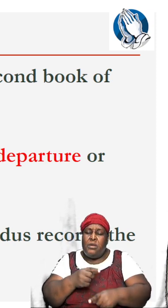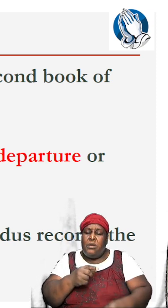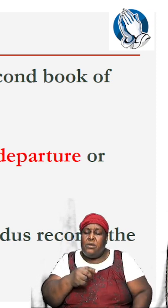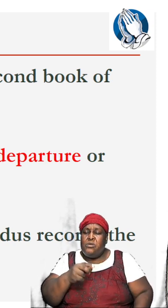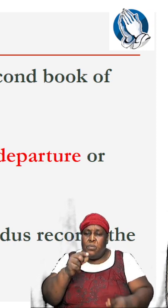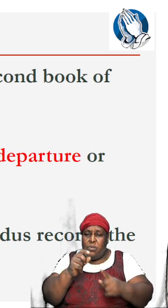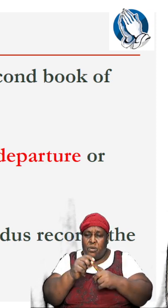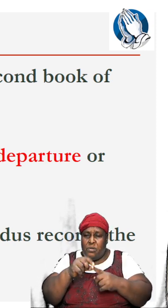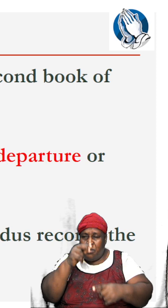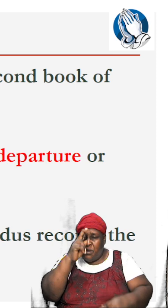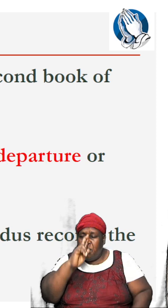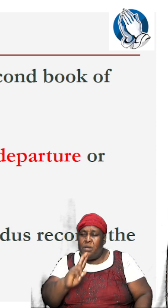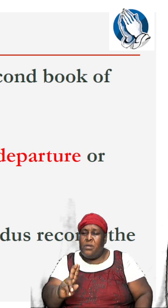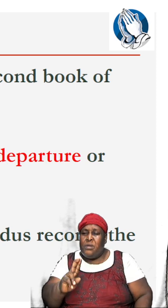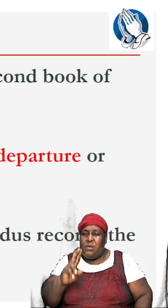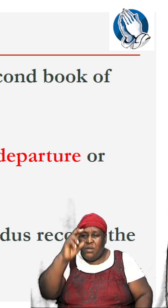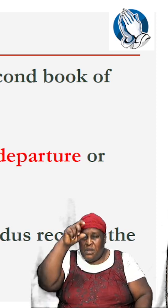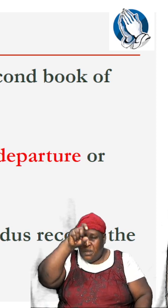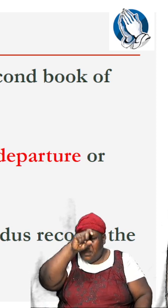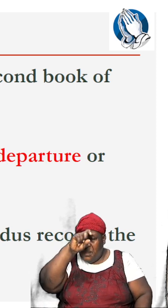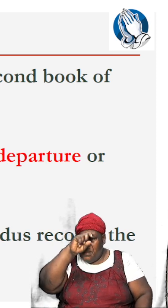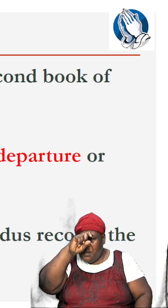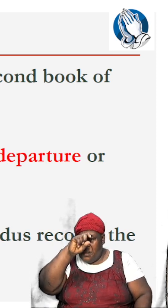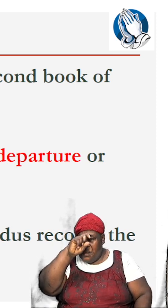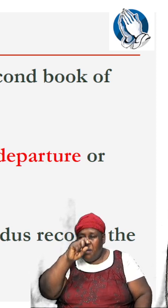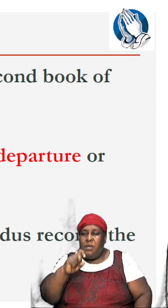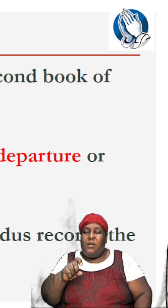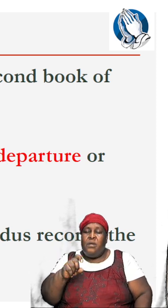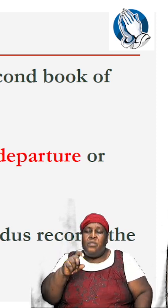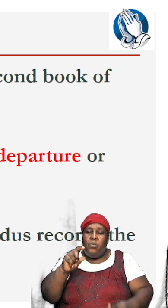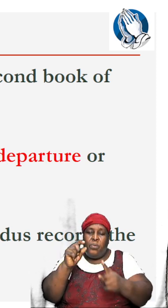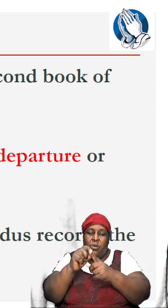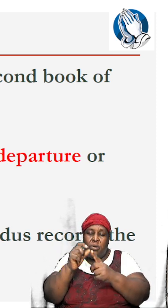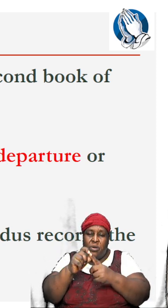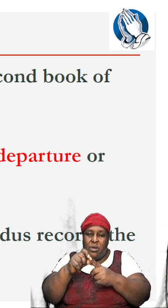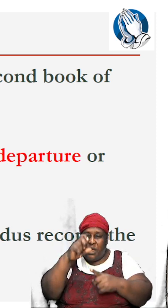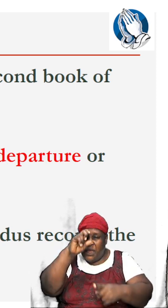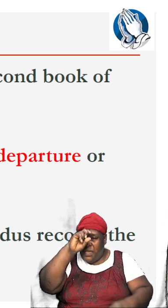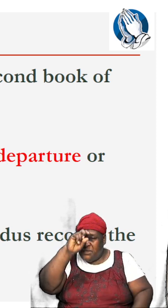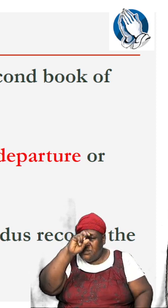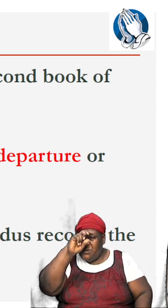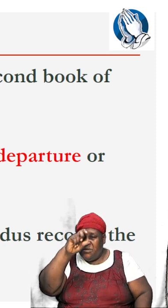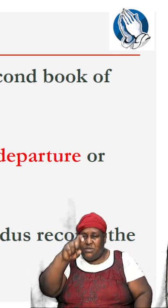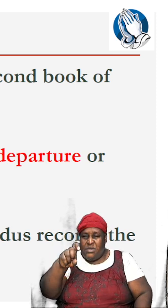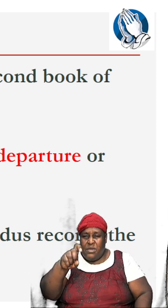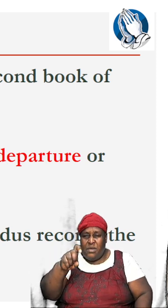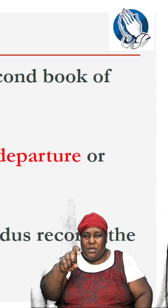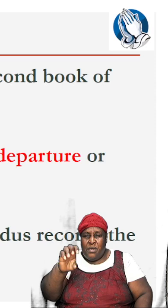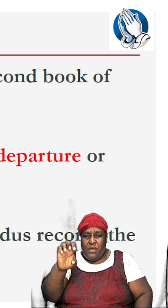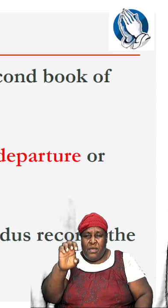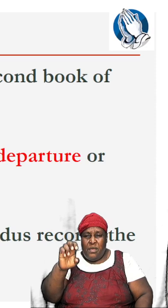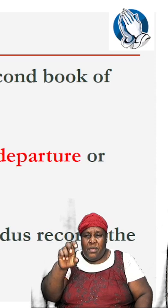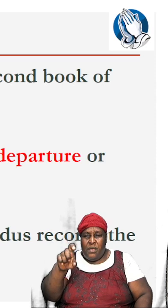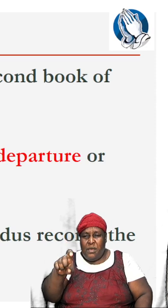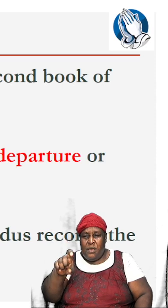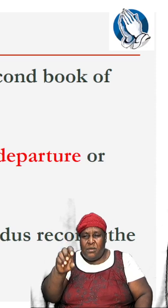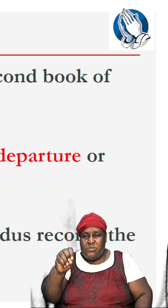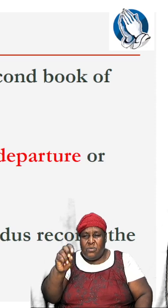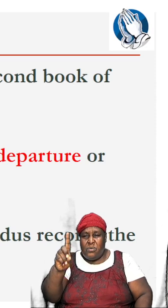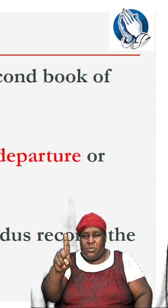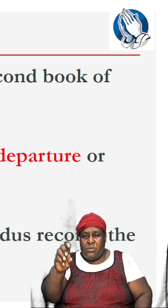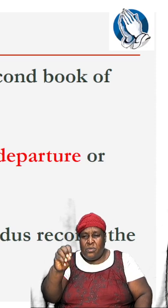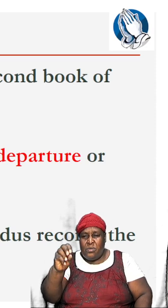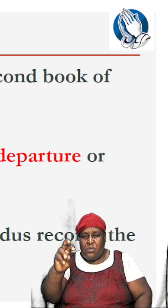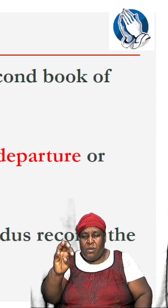Exodus. So Exodus, the word Exodus is Greek. And it means departure. And it means going